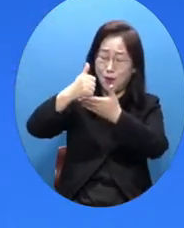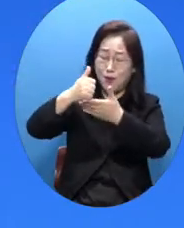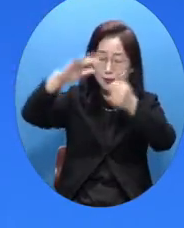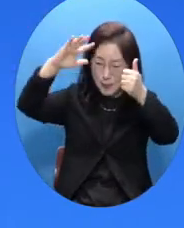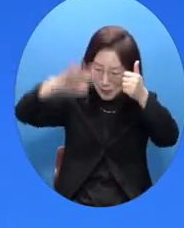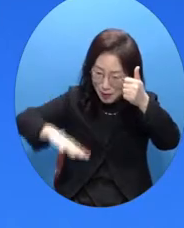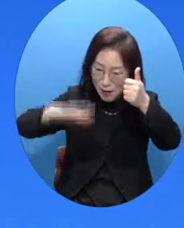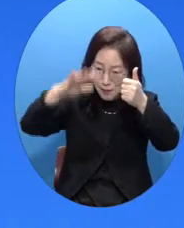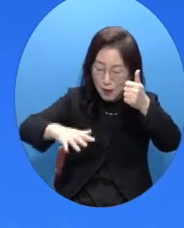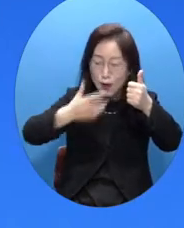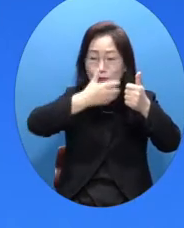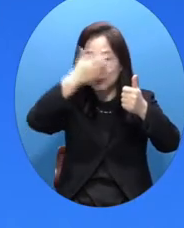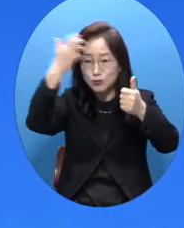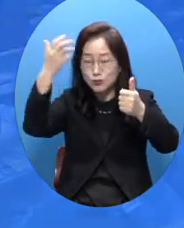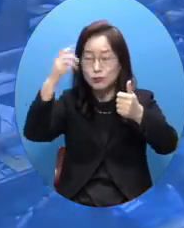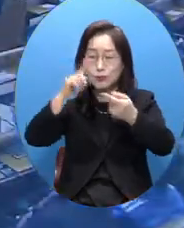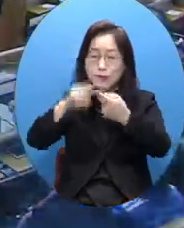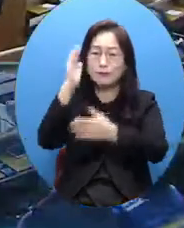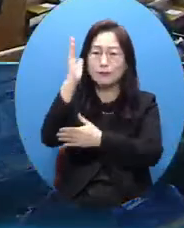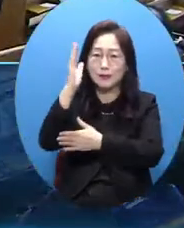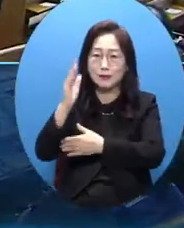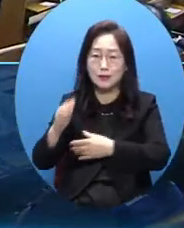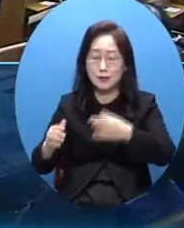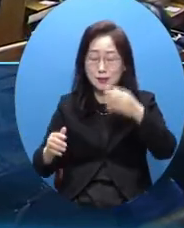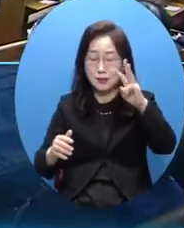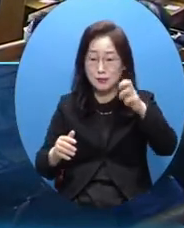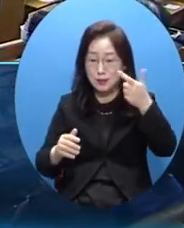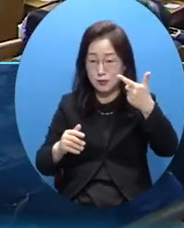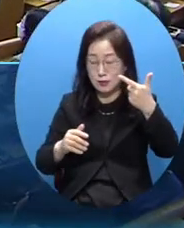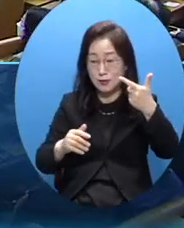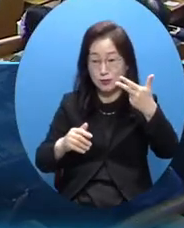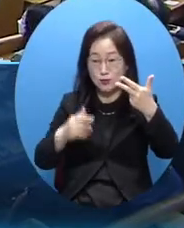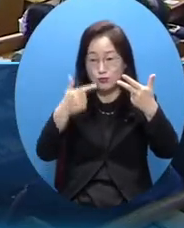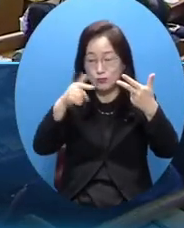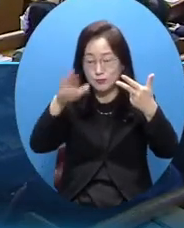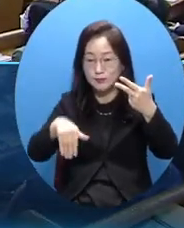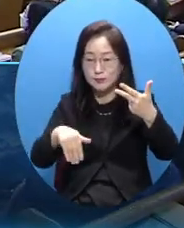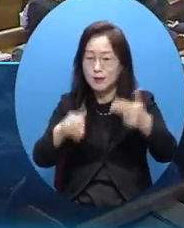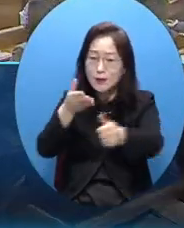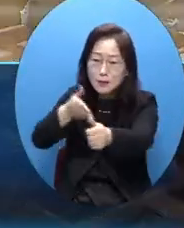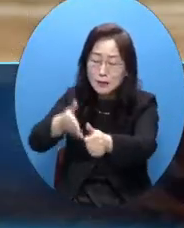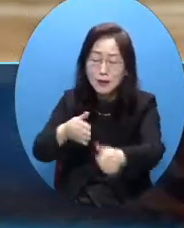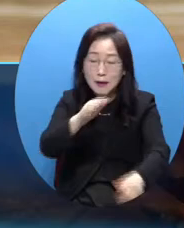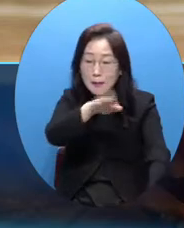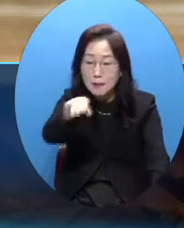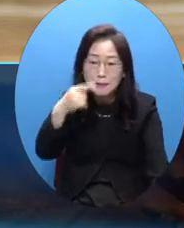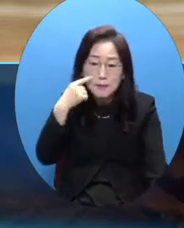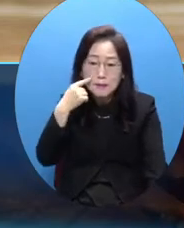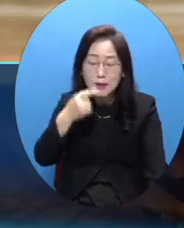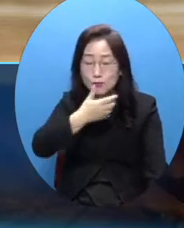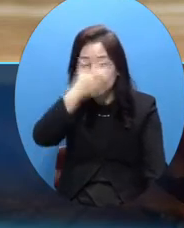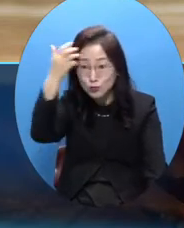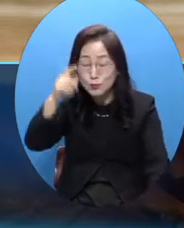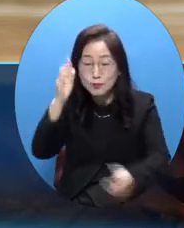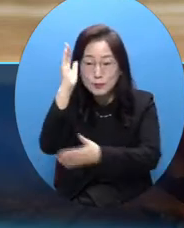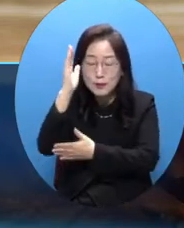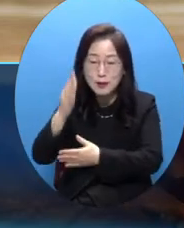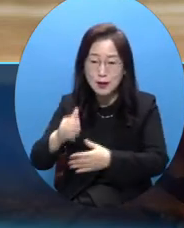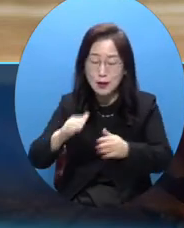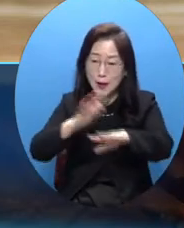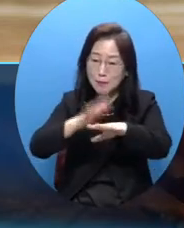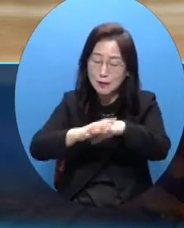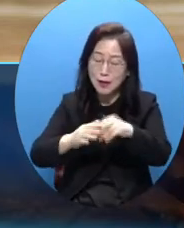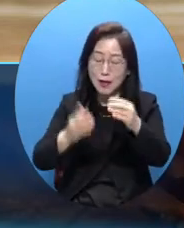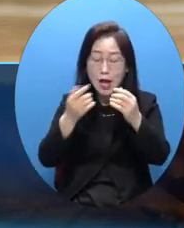that binding ships were bowing down to me Genesis 37 6-7 said he said to them listen